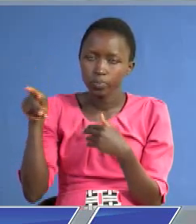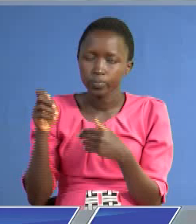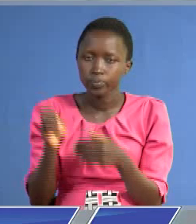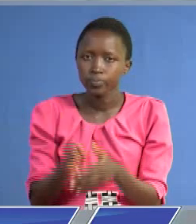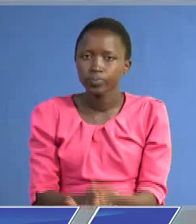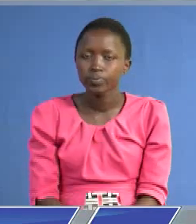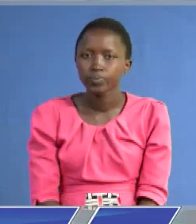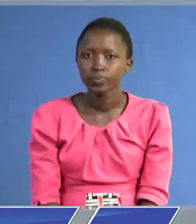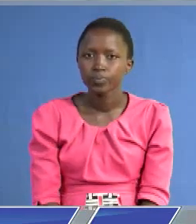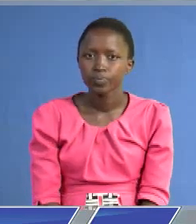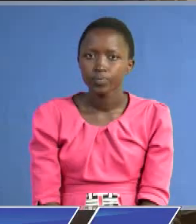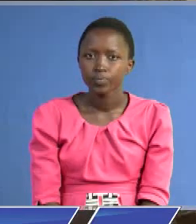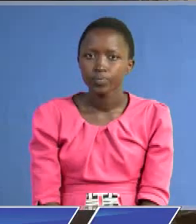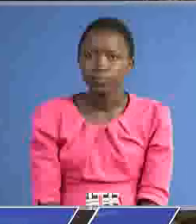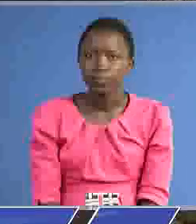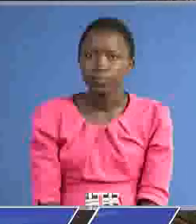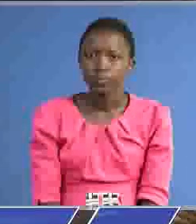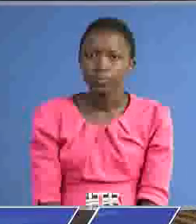sky.